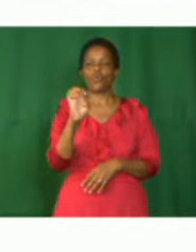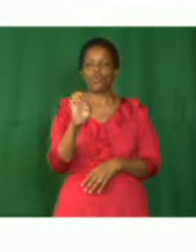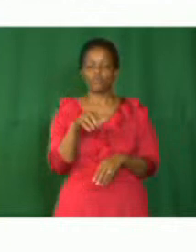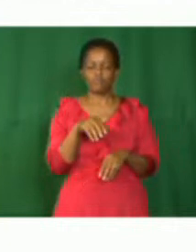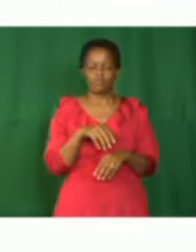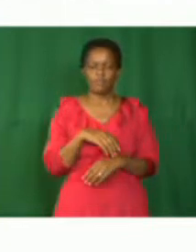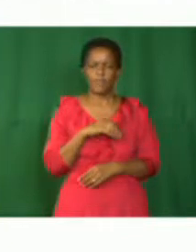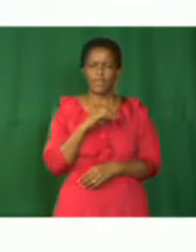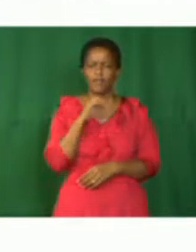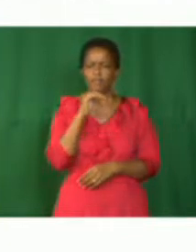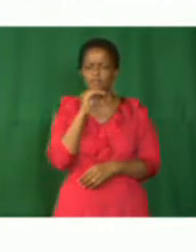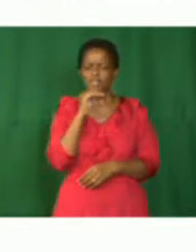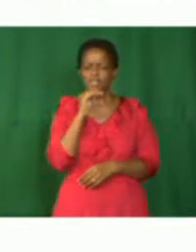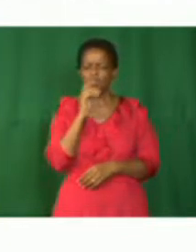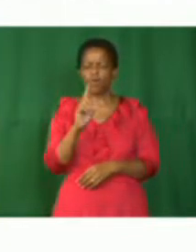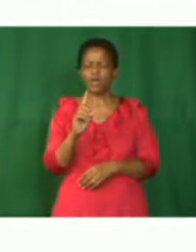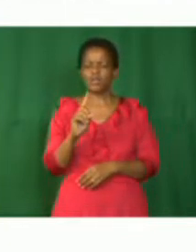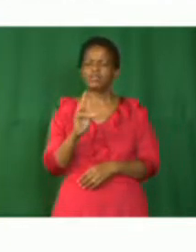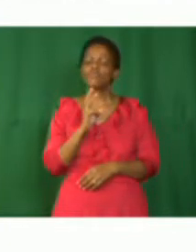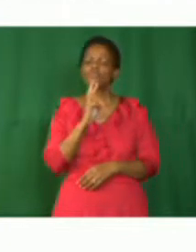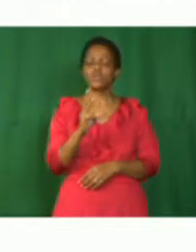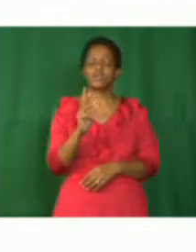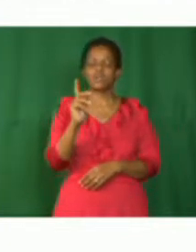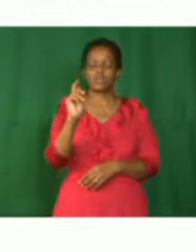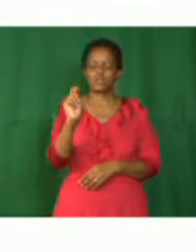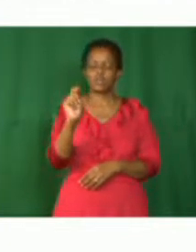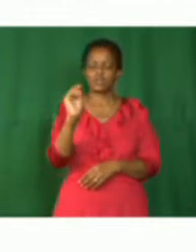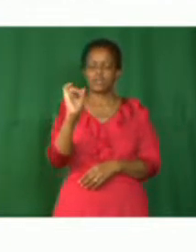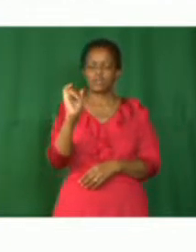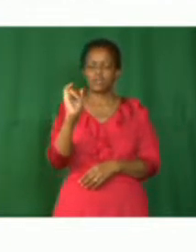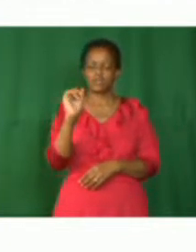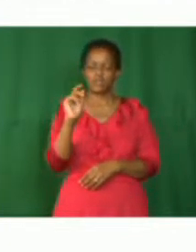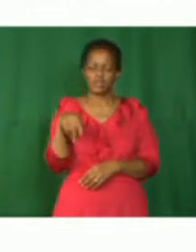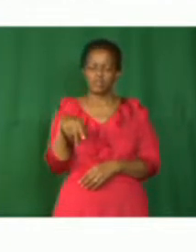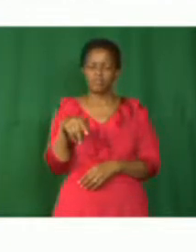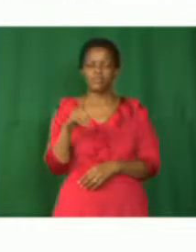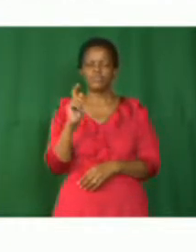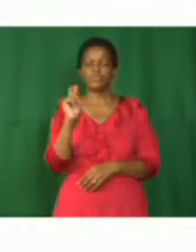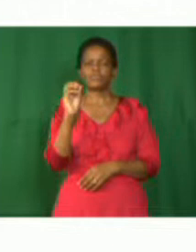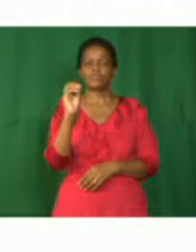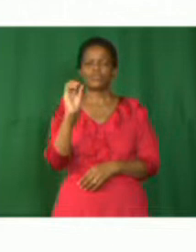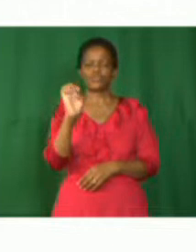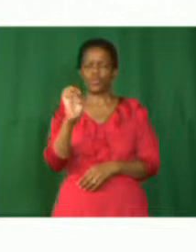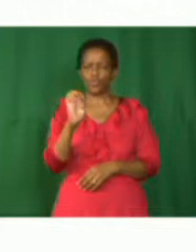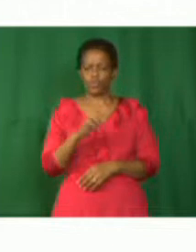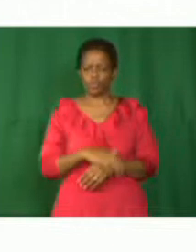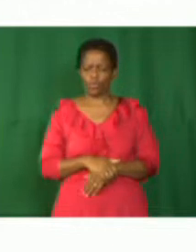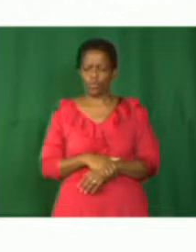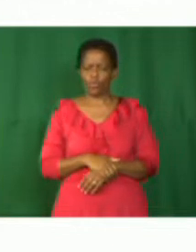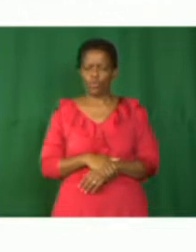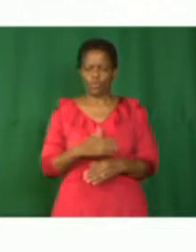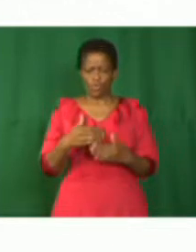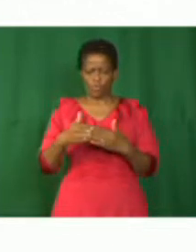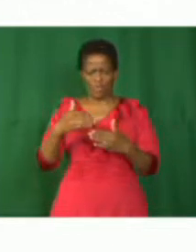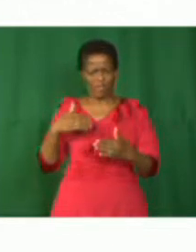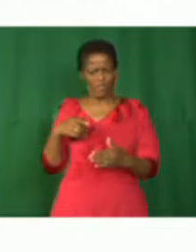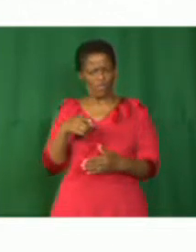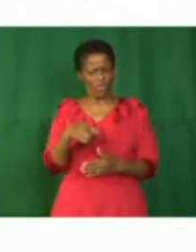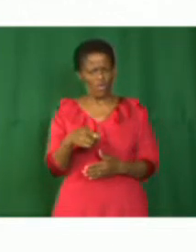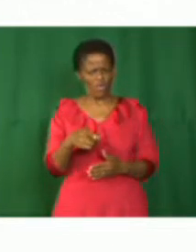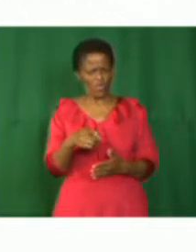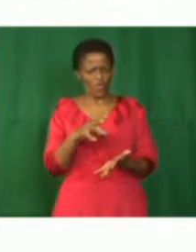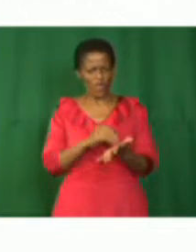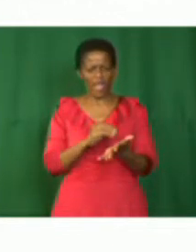front door. Tiptoed. Now, let me ask you a question back at home. Have you ever tiptoed